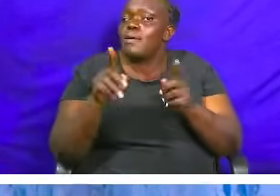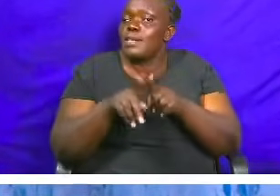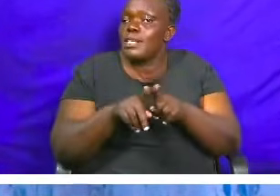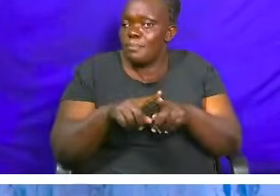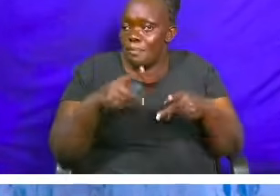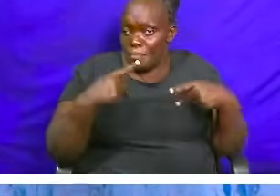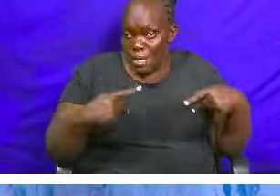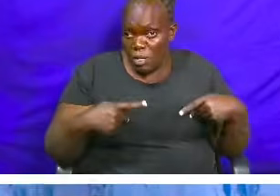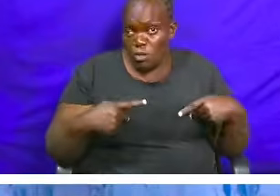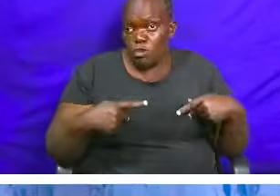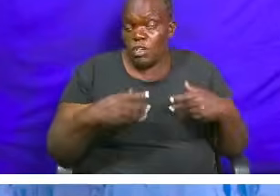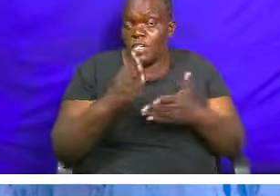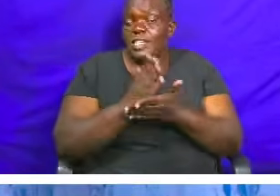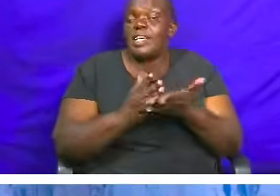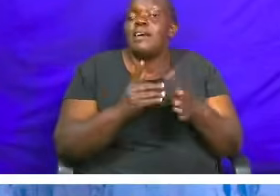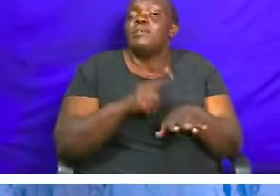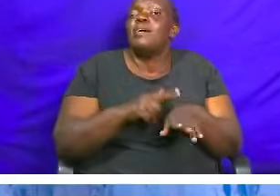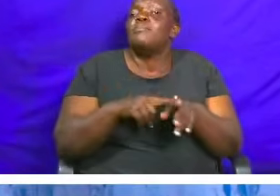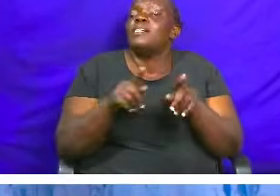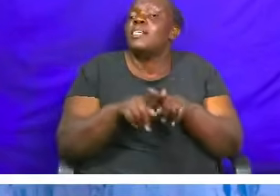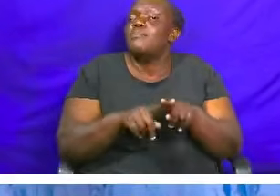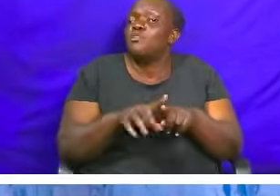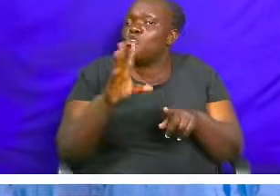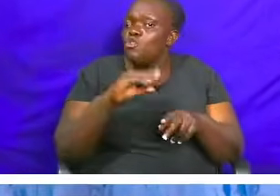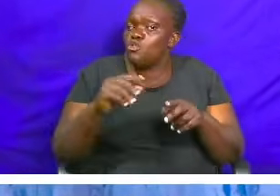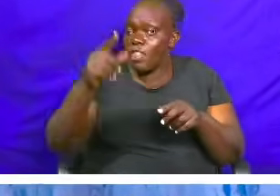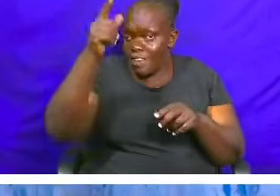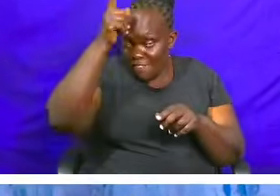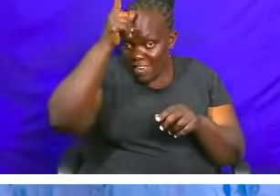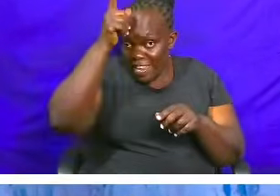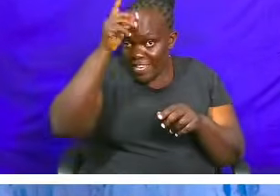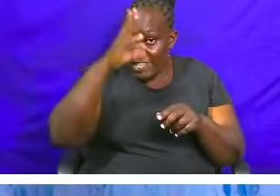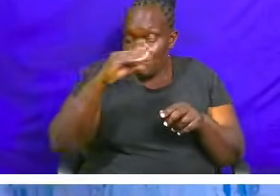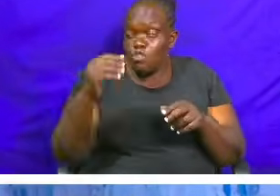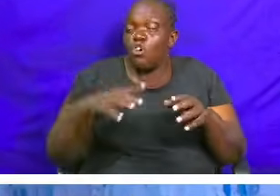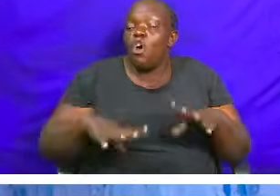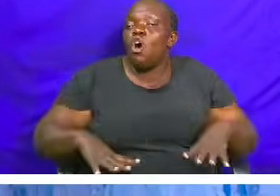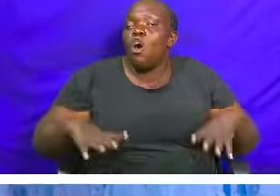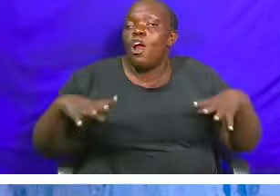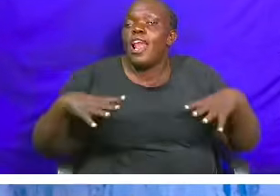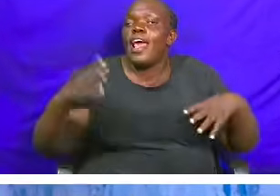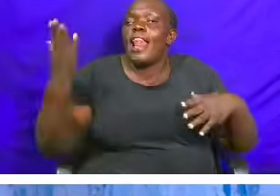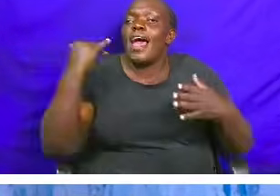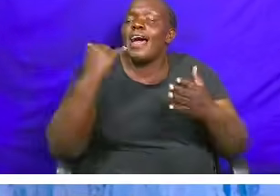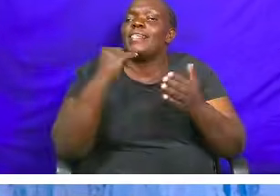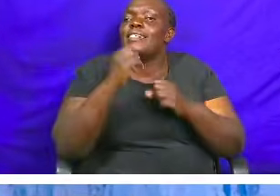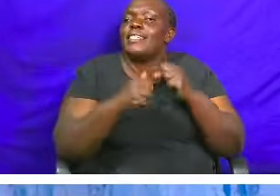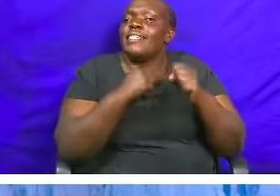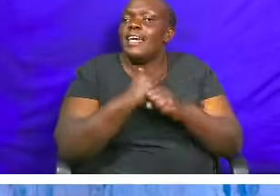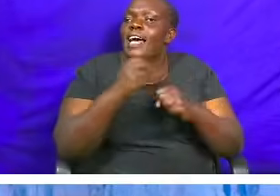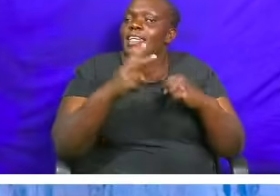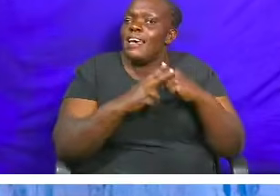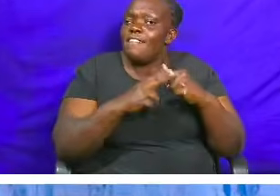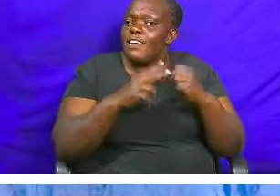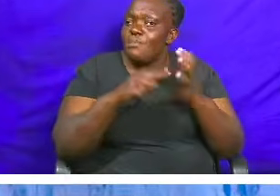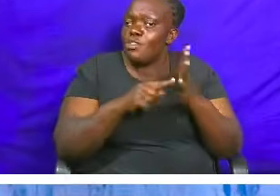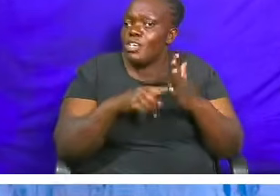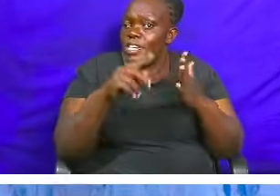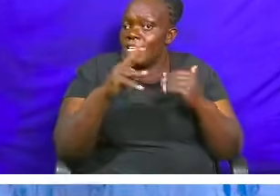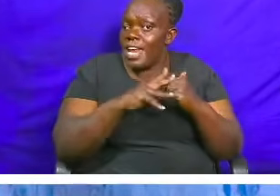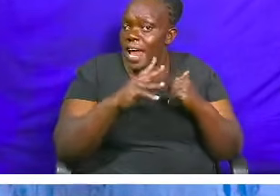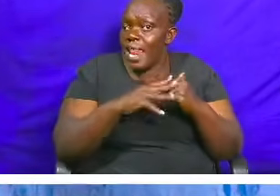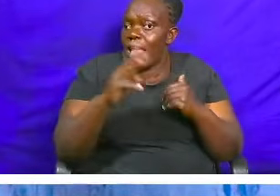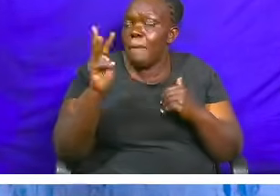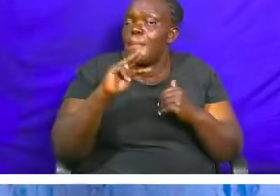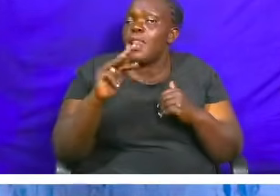also, sometimes not just going to the village, they are taking holidays. So last year we had 7.9 million, tourists